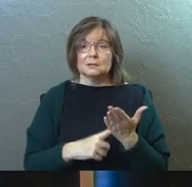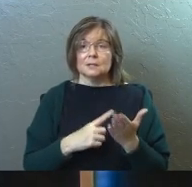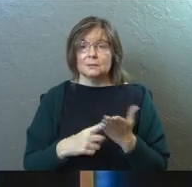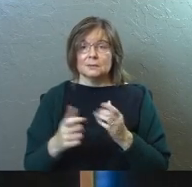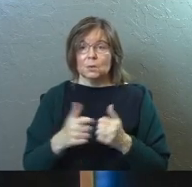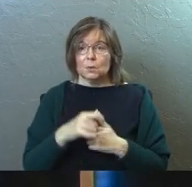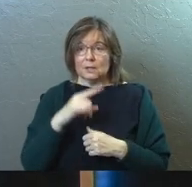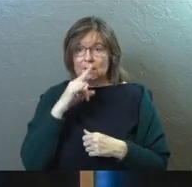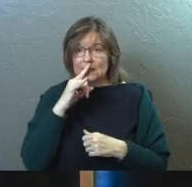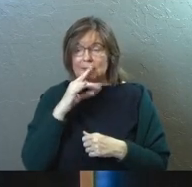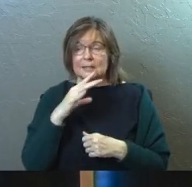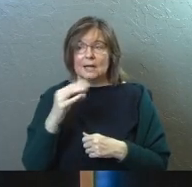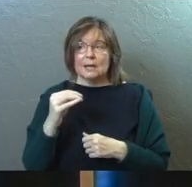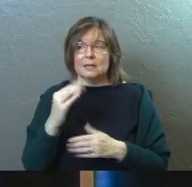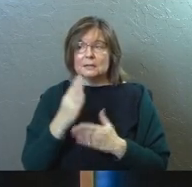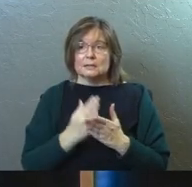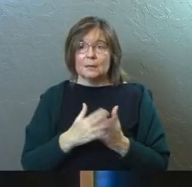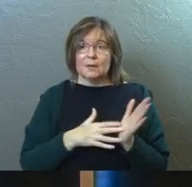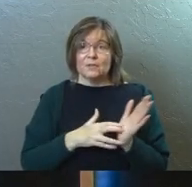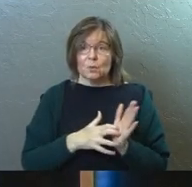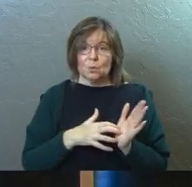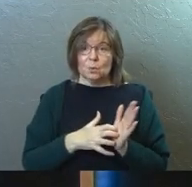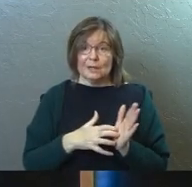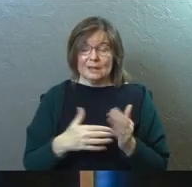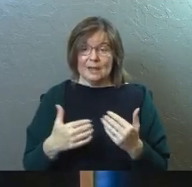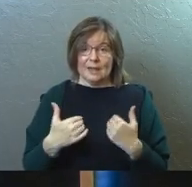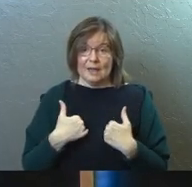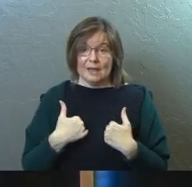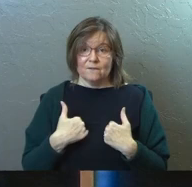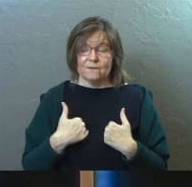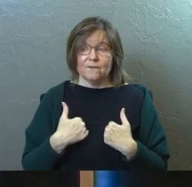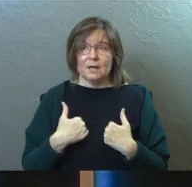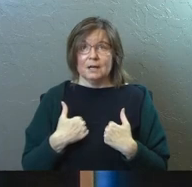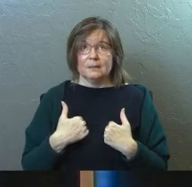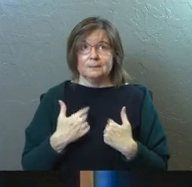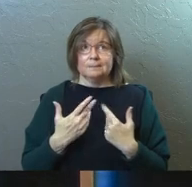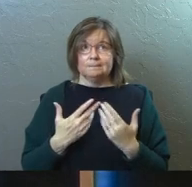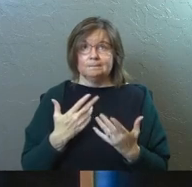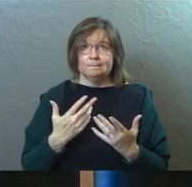Sometimes you're dealing with your kids and some of their weaknesses that they have,